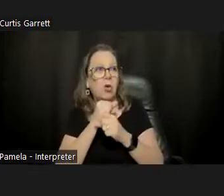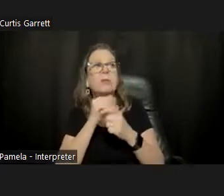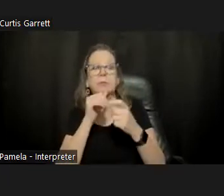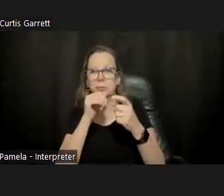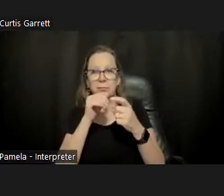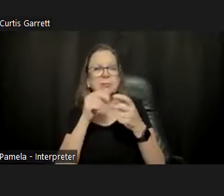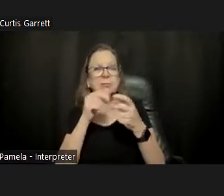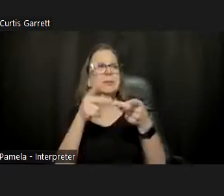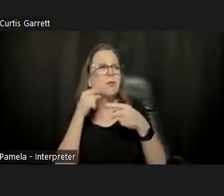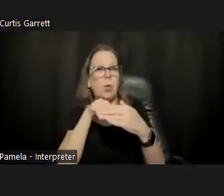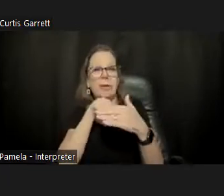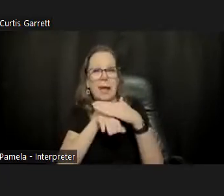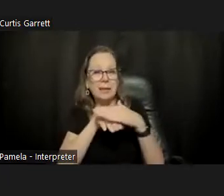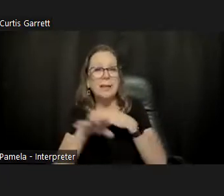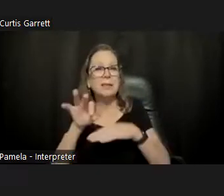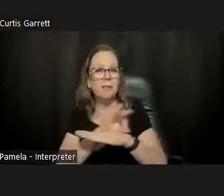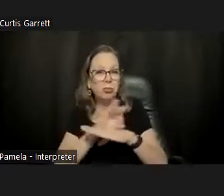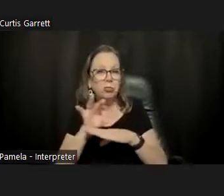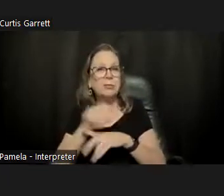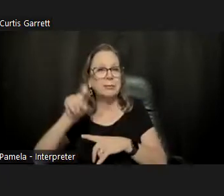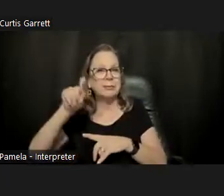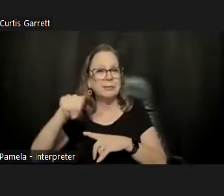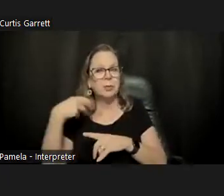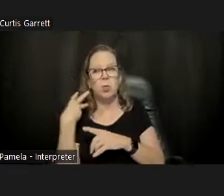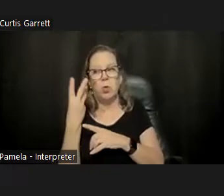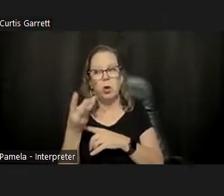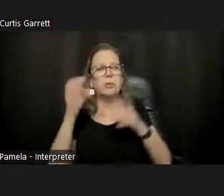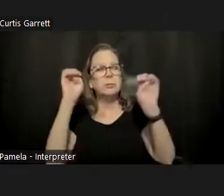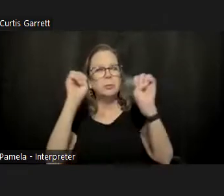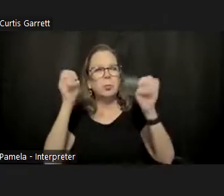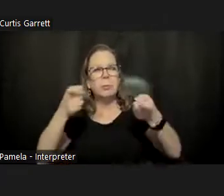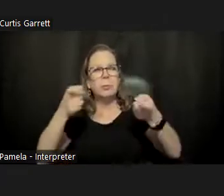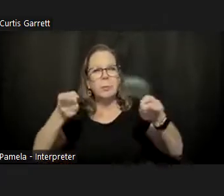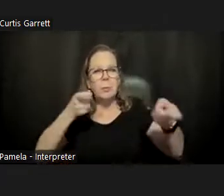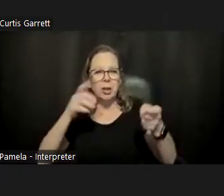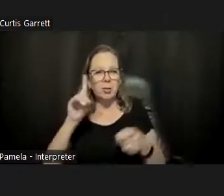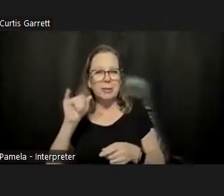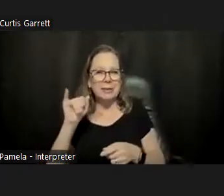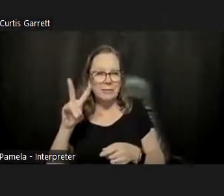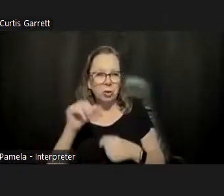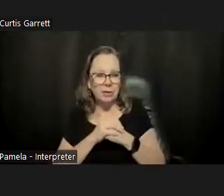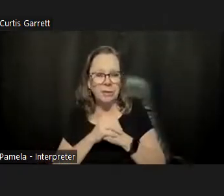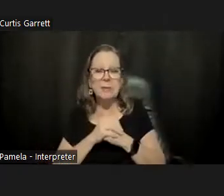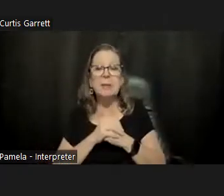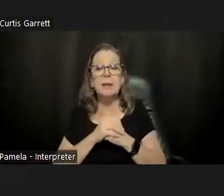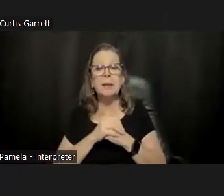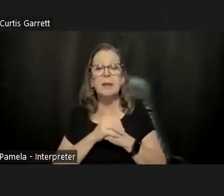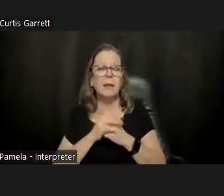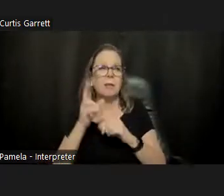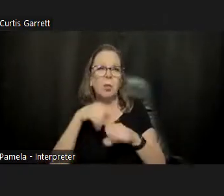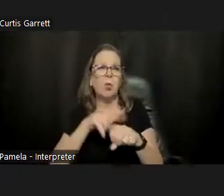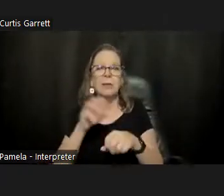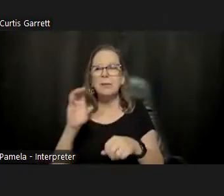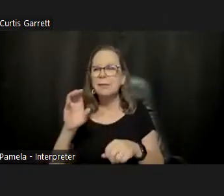and functional needs position at Washington Emergency Management Division. And that would be, of